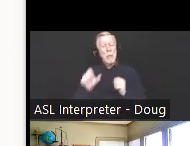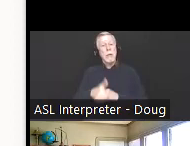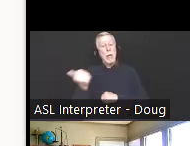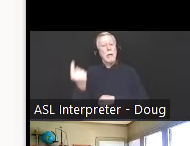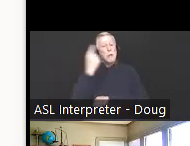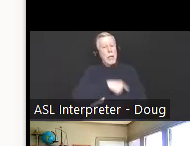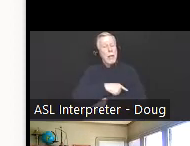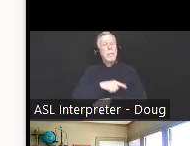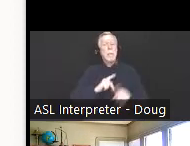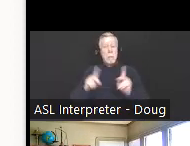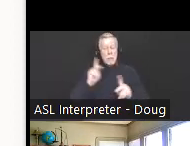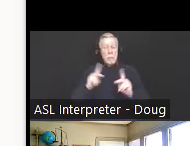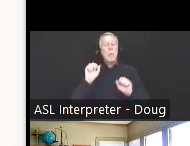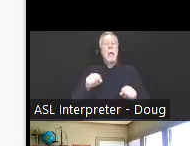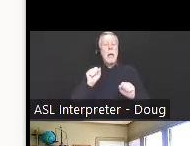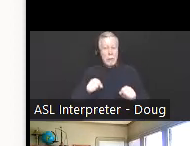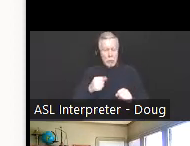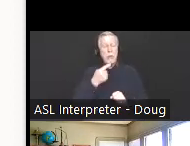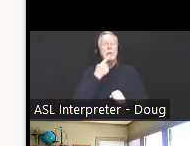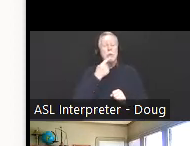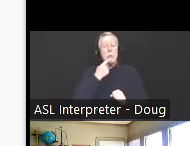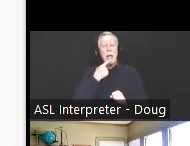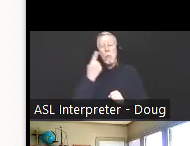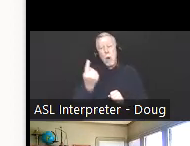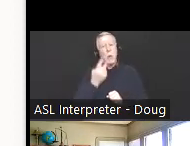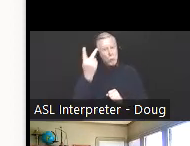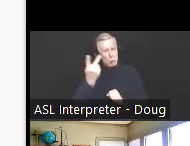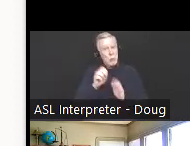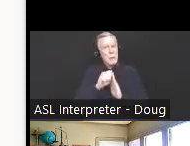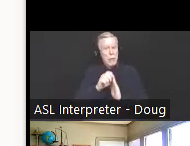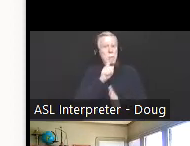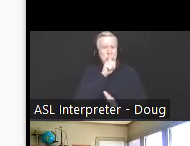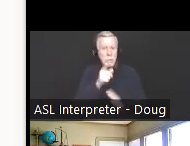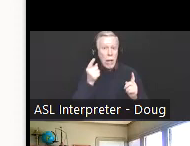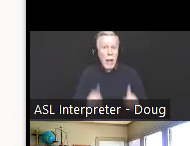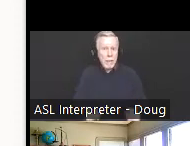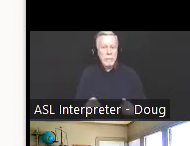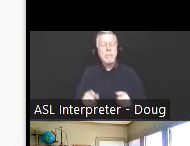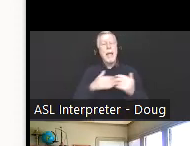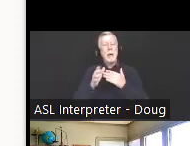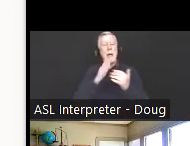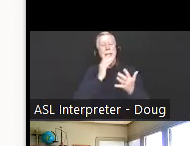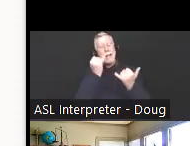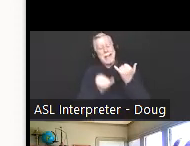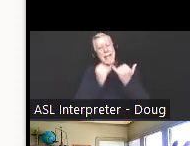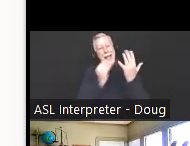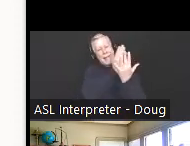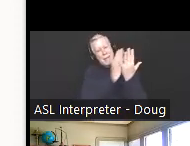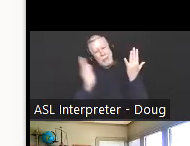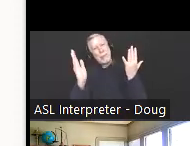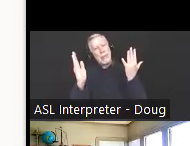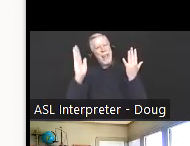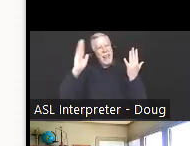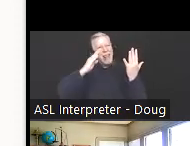to cite one or two examples where that happened. So that's the end of the spectrum, the high end.